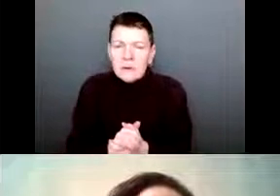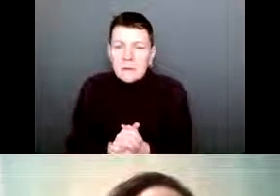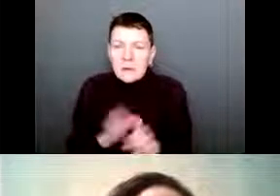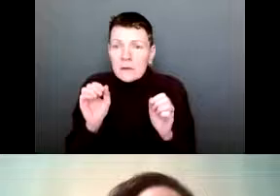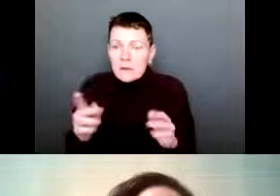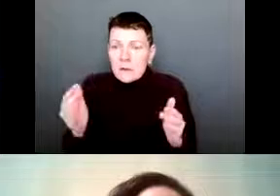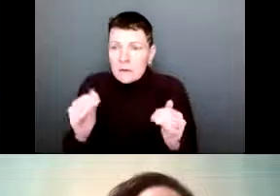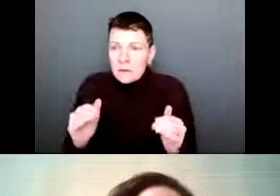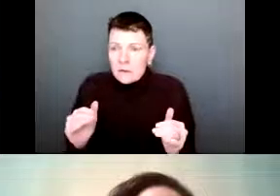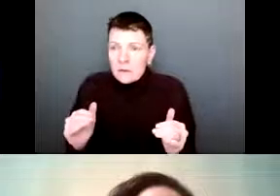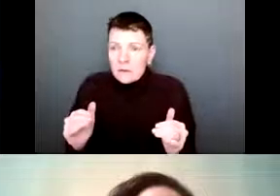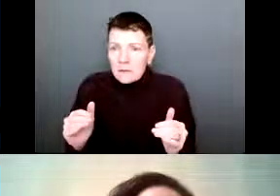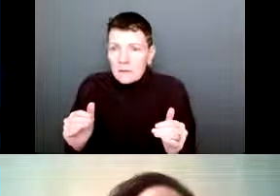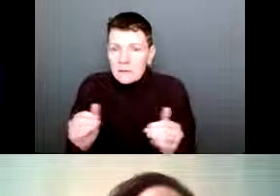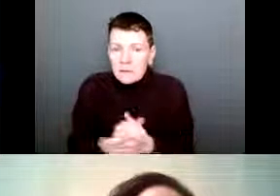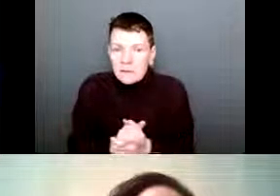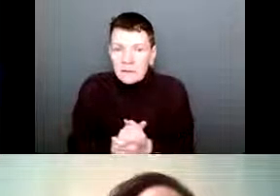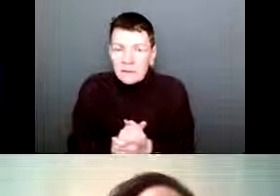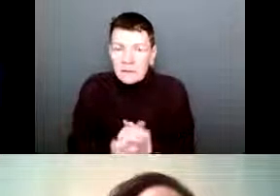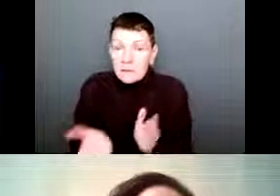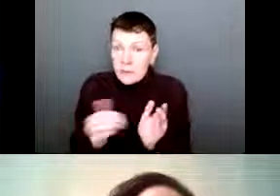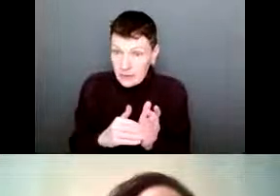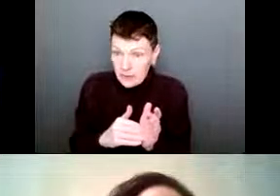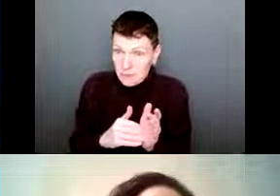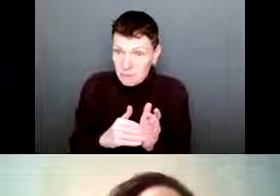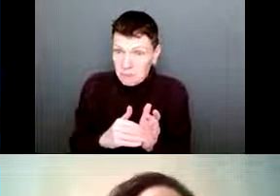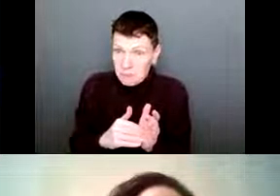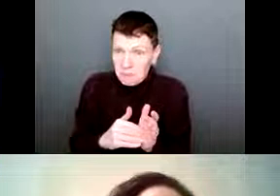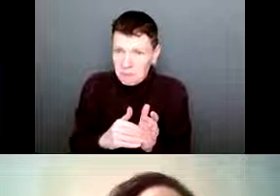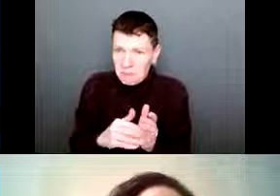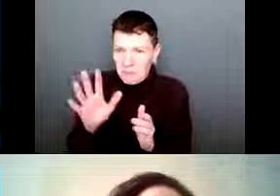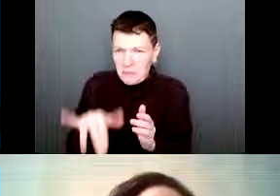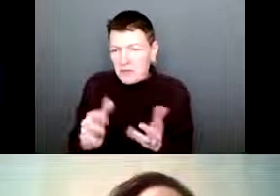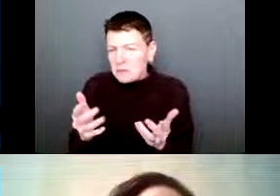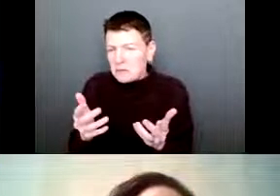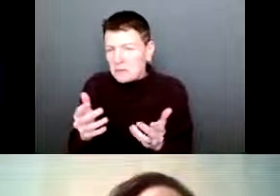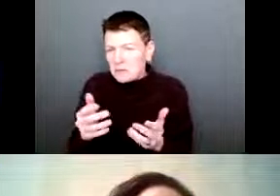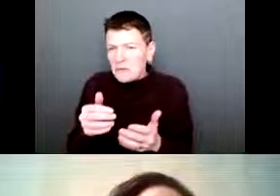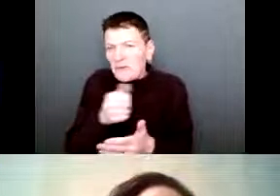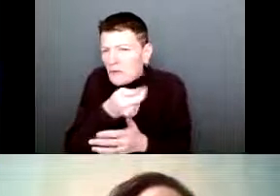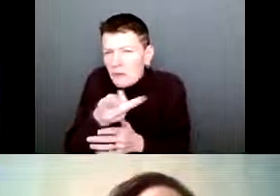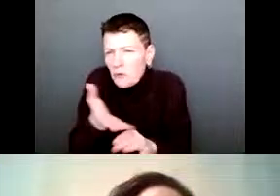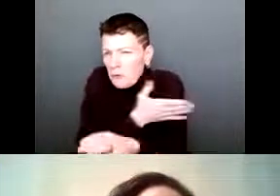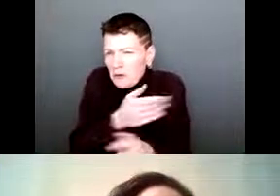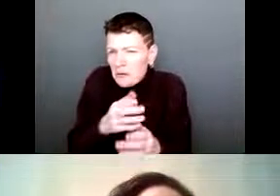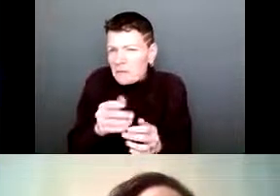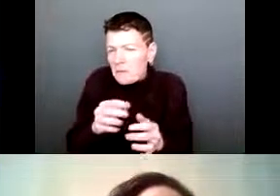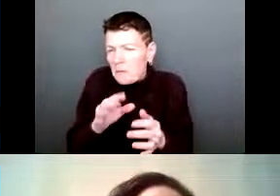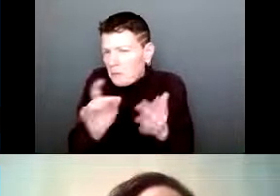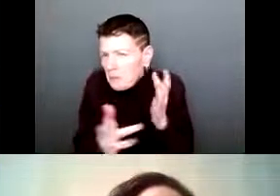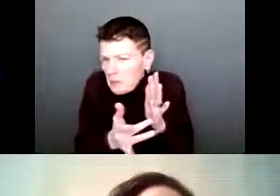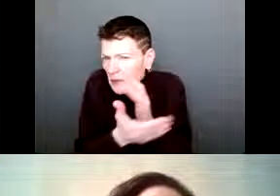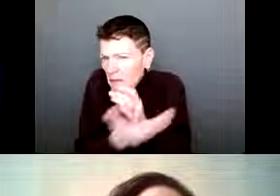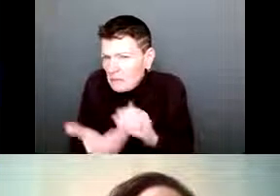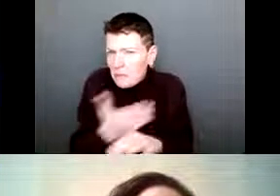Okay, so again, that completes our housekeeping for now.